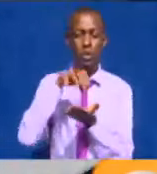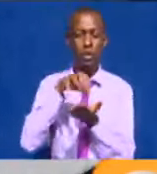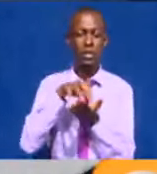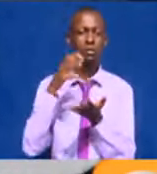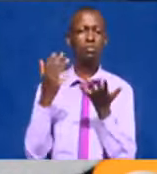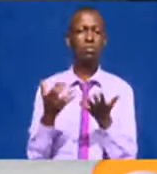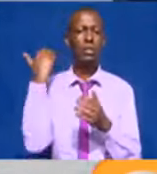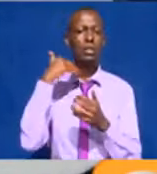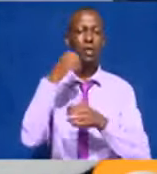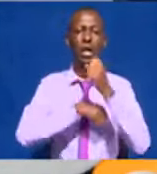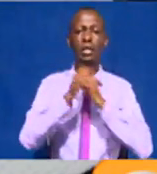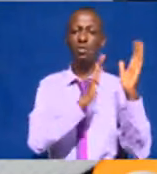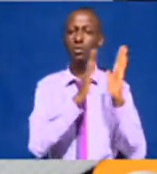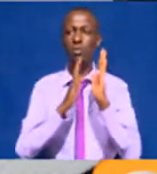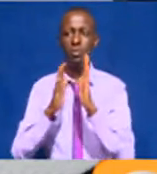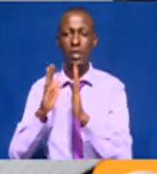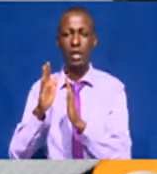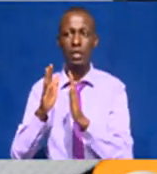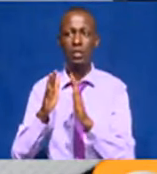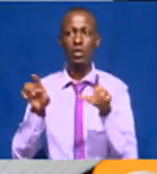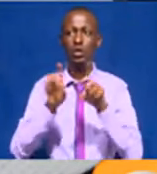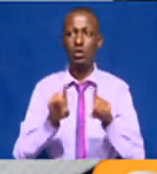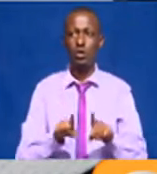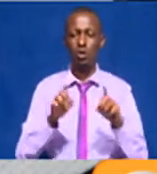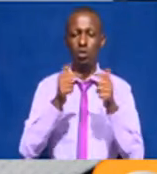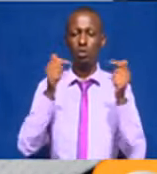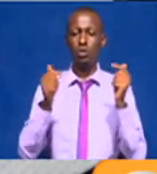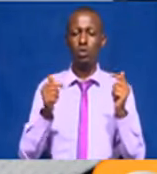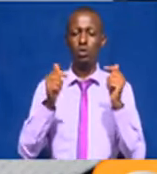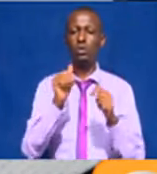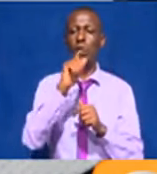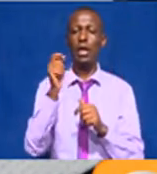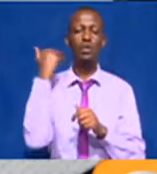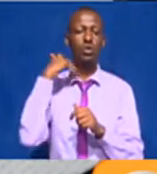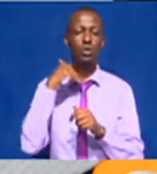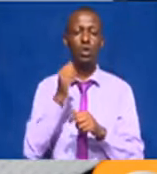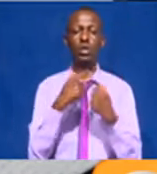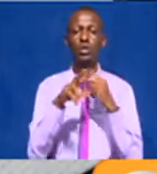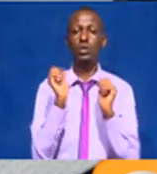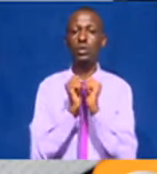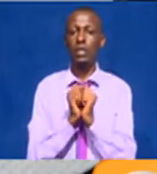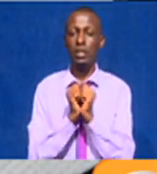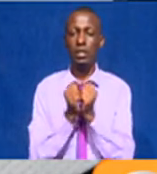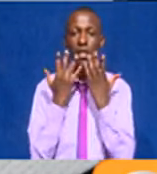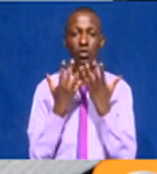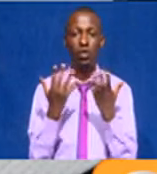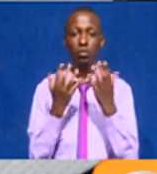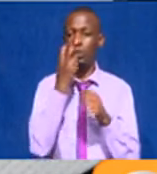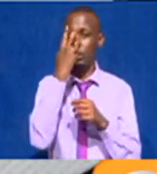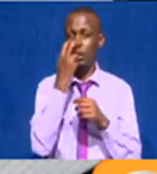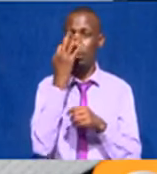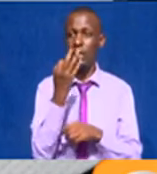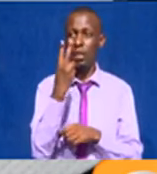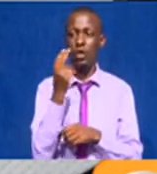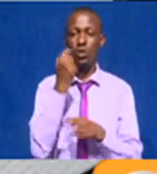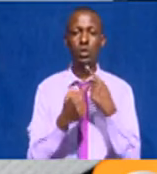activity contrary to the Prevention of Organized Crimes Act of 2010. The prosecution states that the 32 suspects in the years